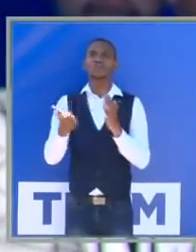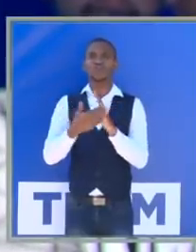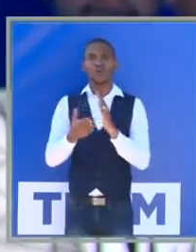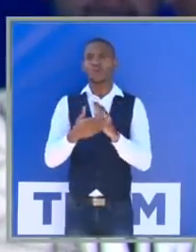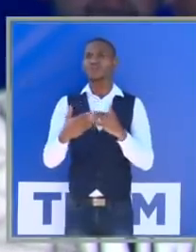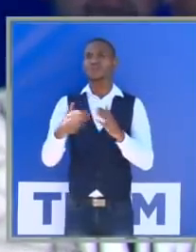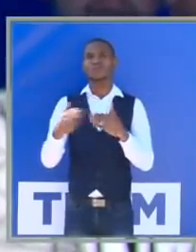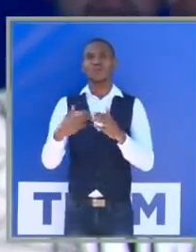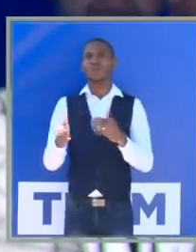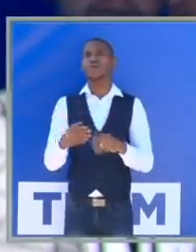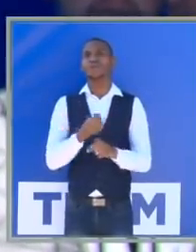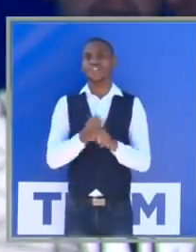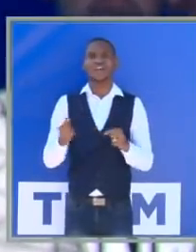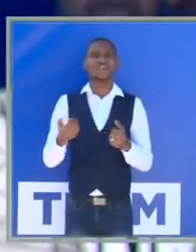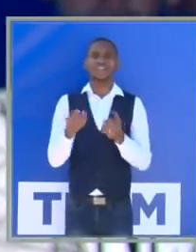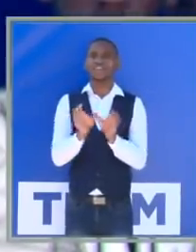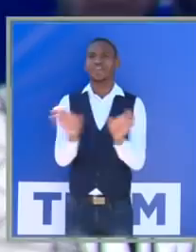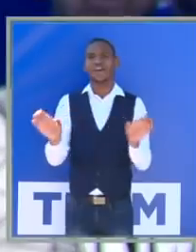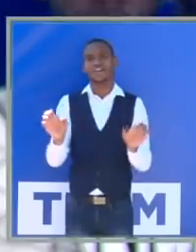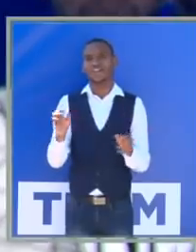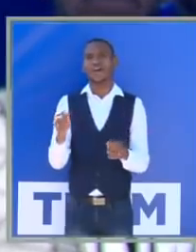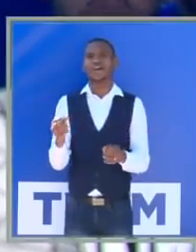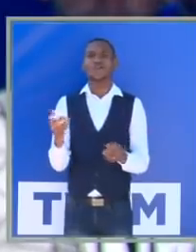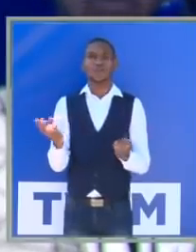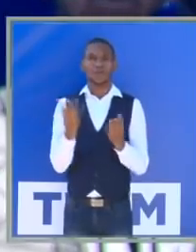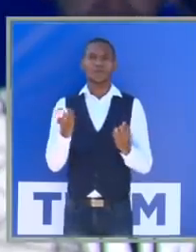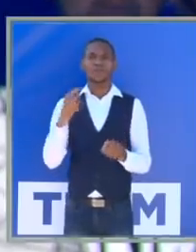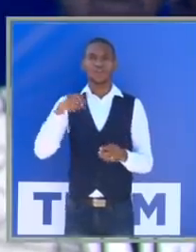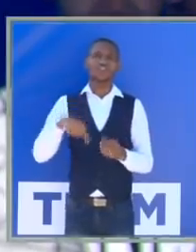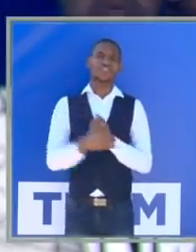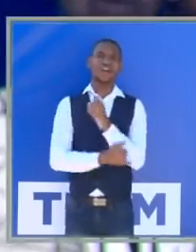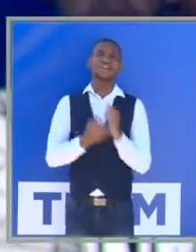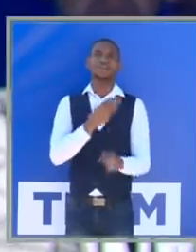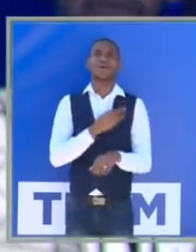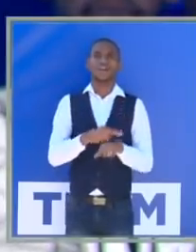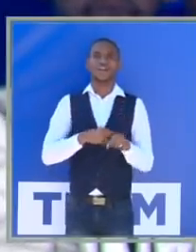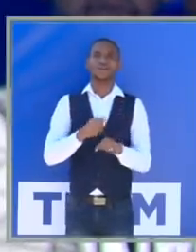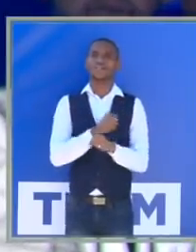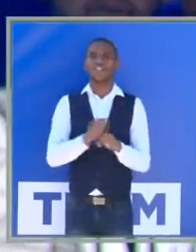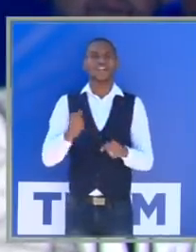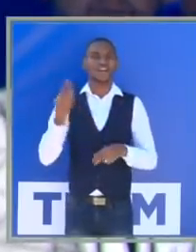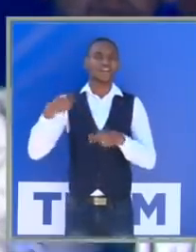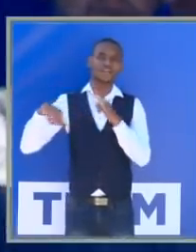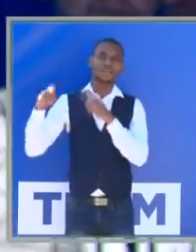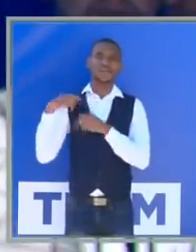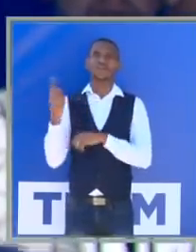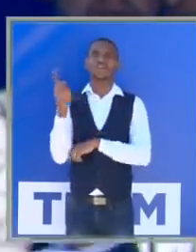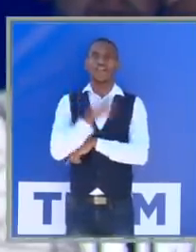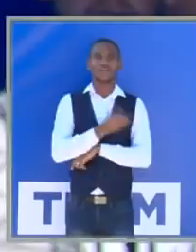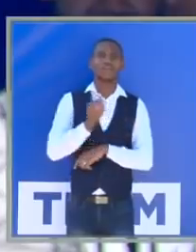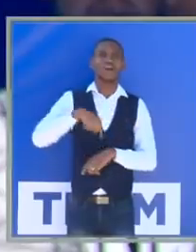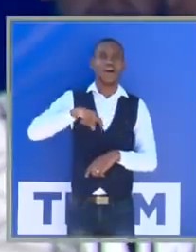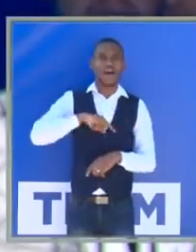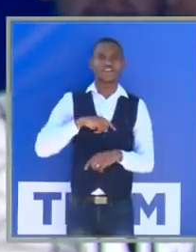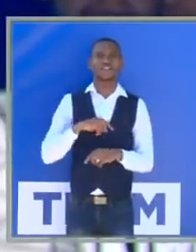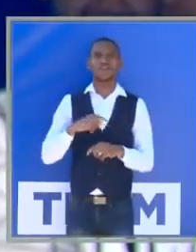will never ever divide the people of this country on this race. We will never return to the days of us